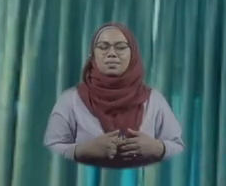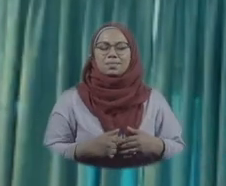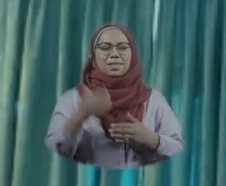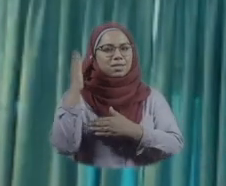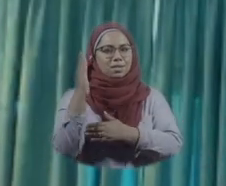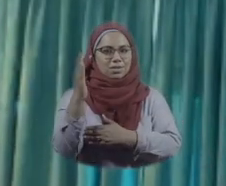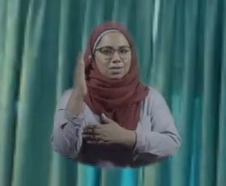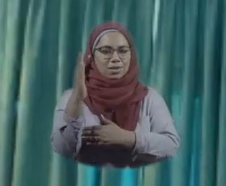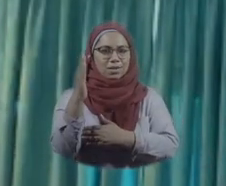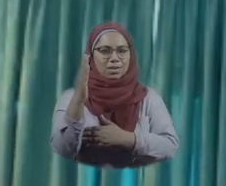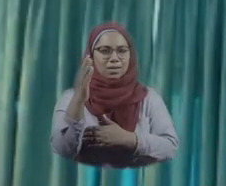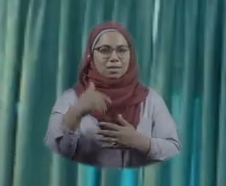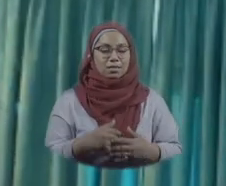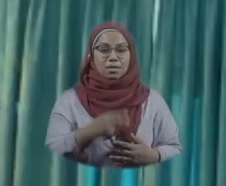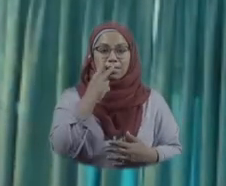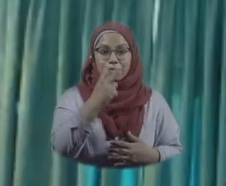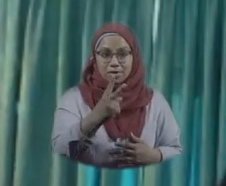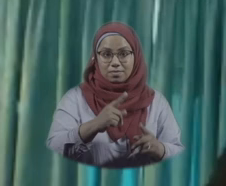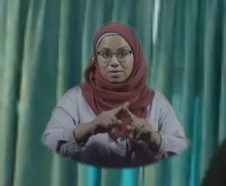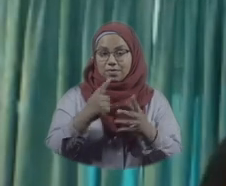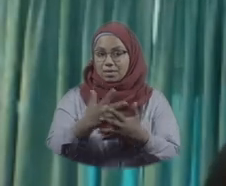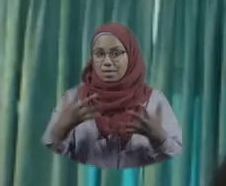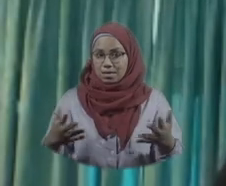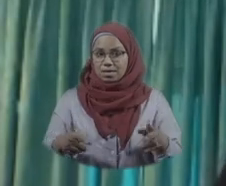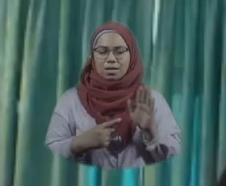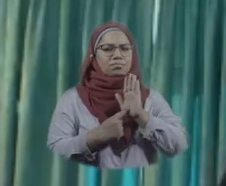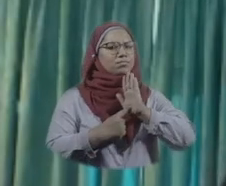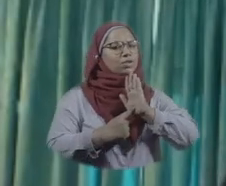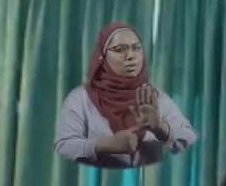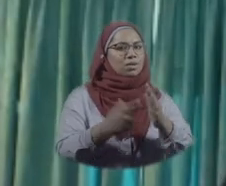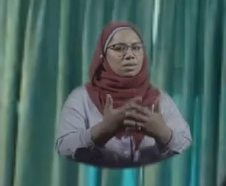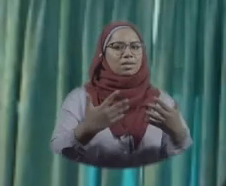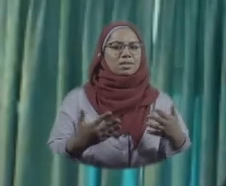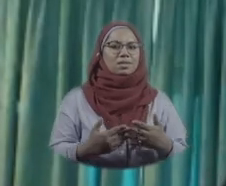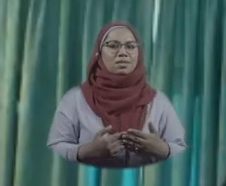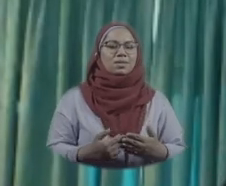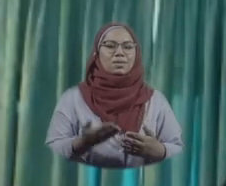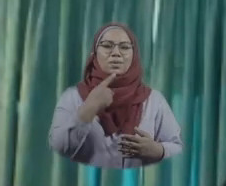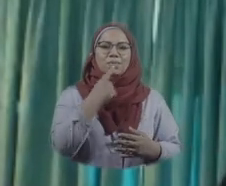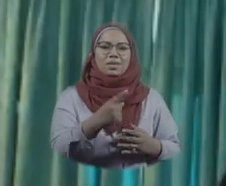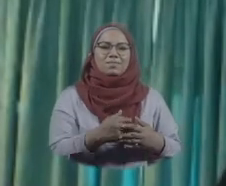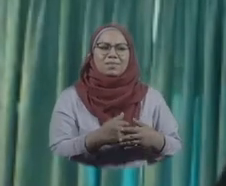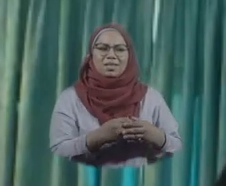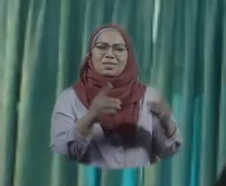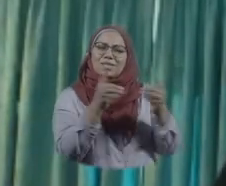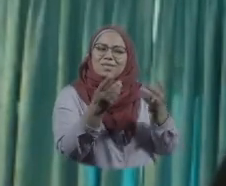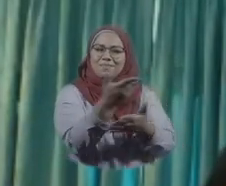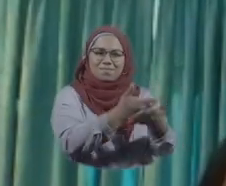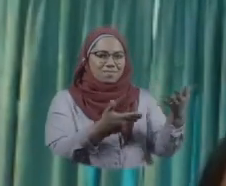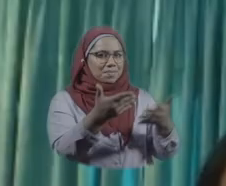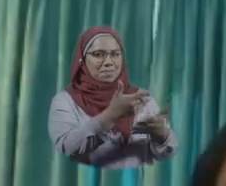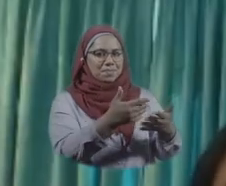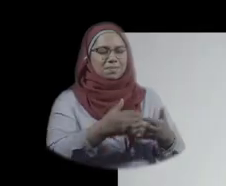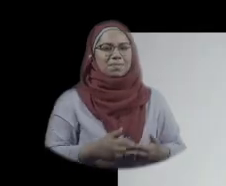me showing me fenigin di kankama me show dakka din kankama behegatum. As I said before, full discussion is going on. It's